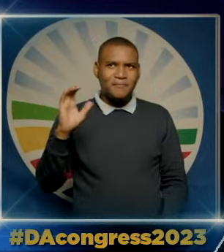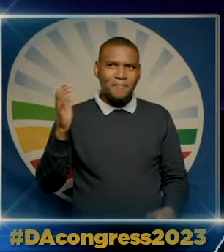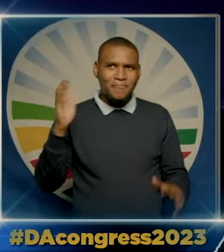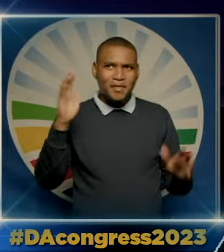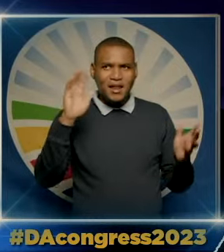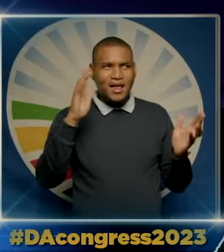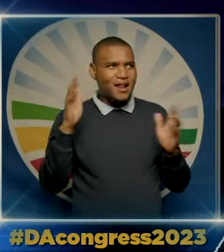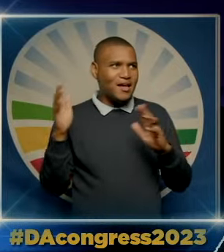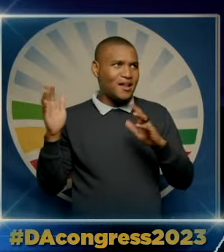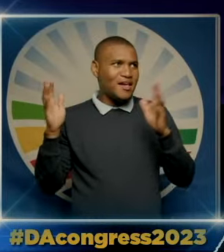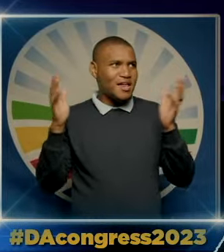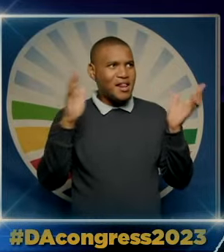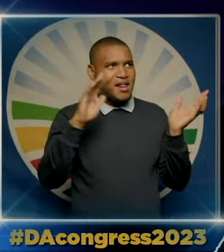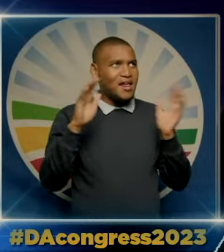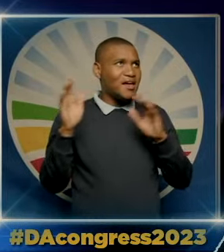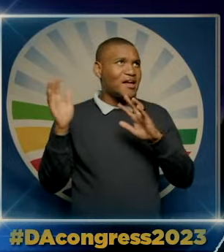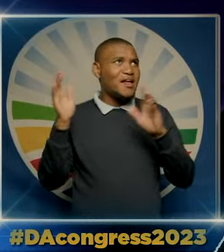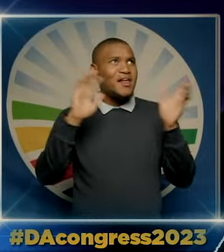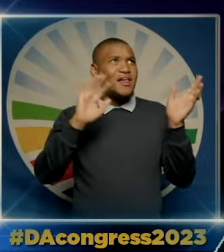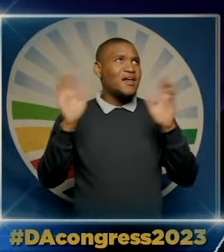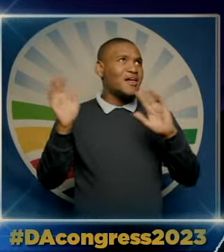Eastern Cape, alala.